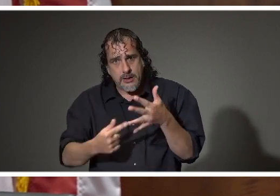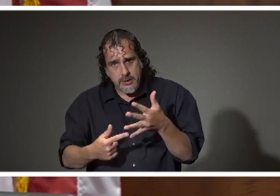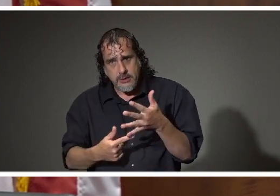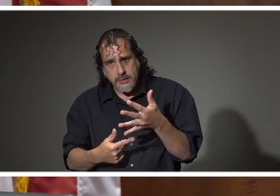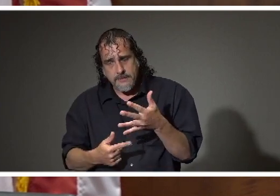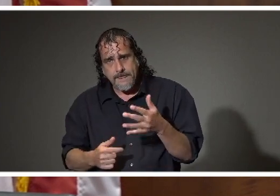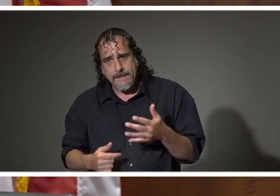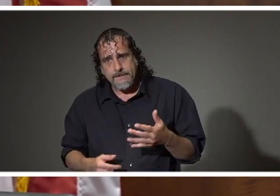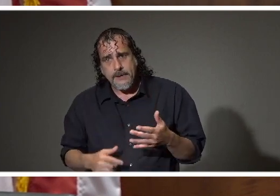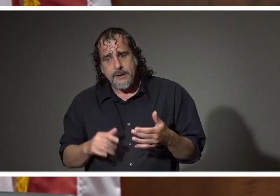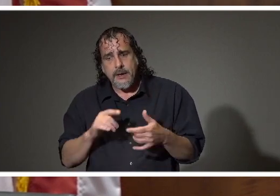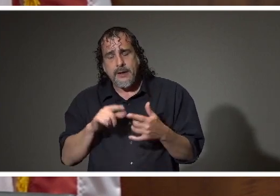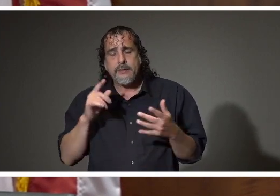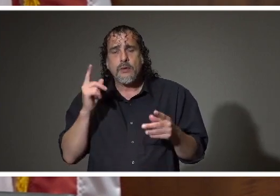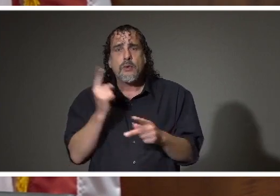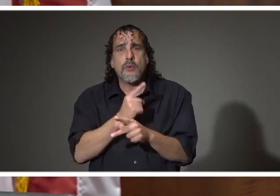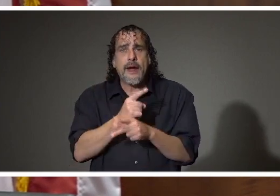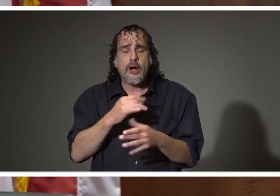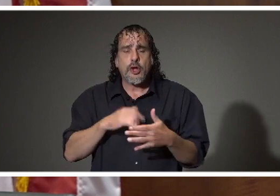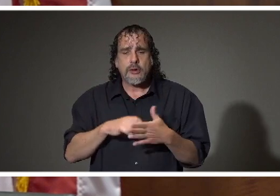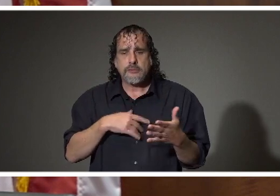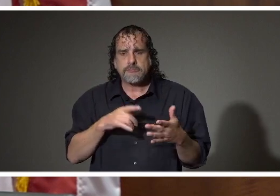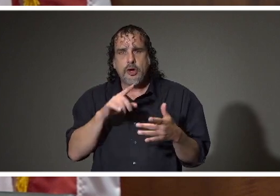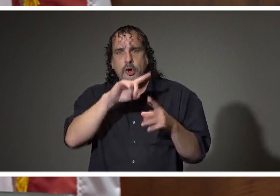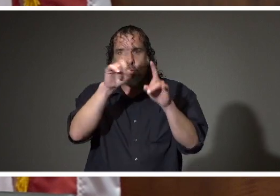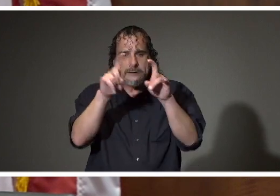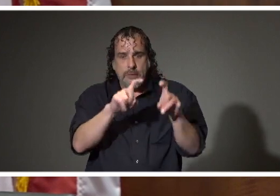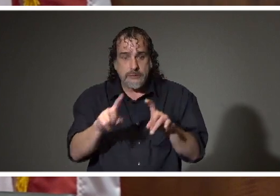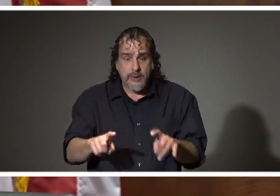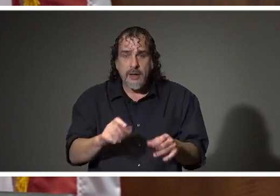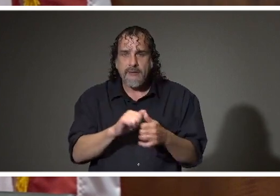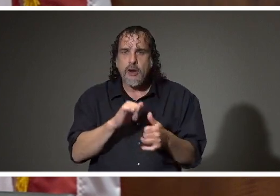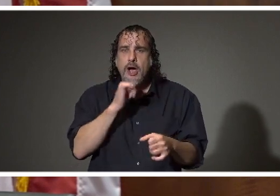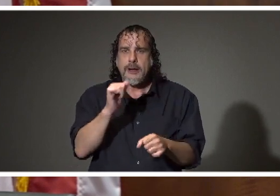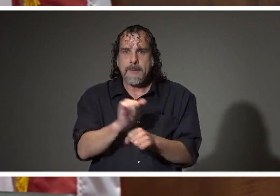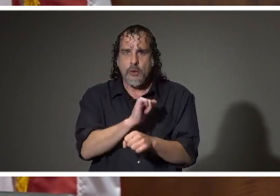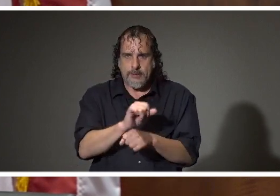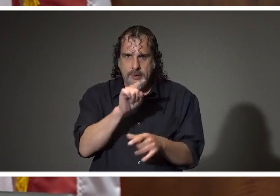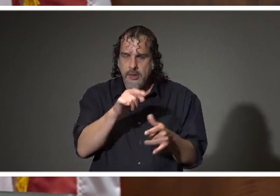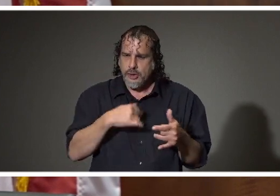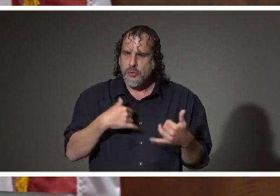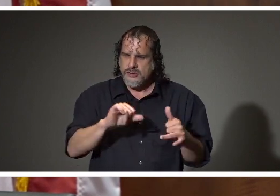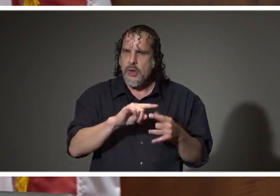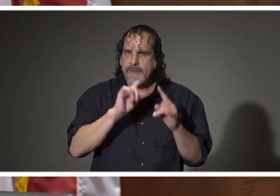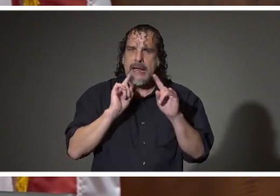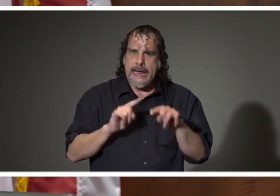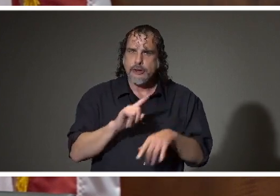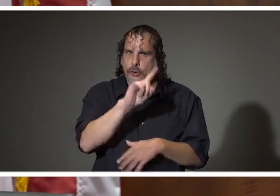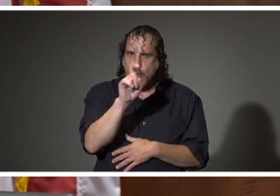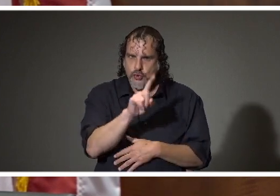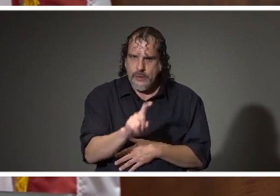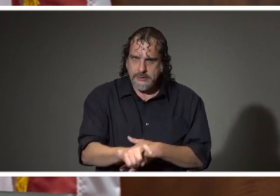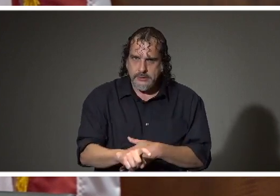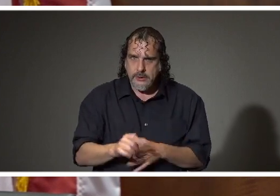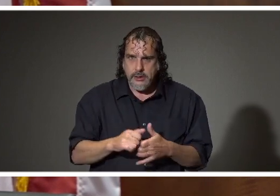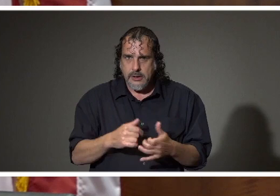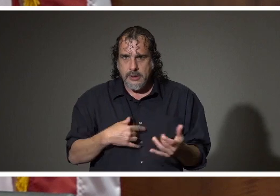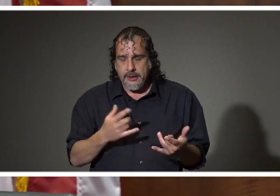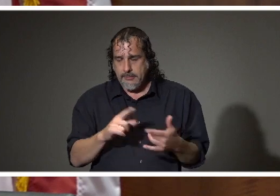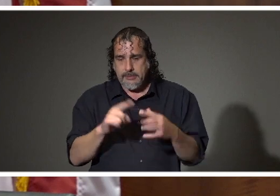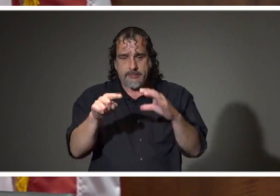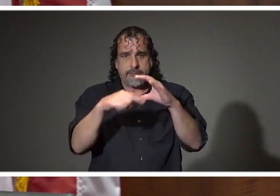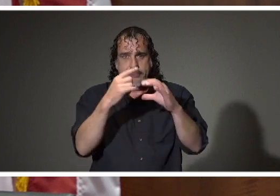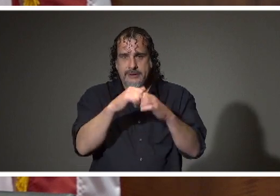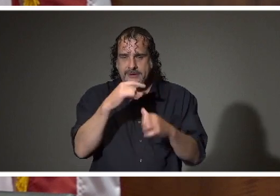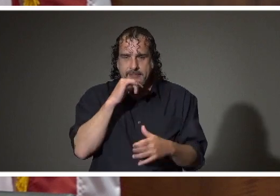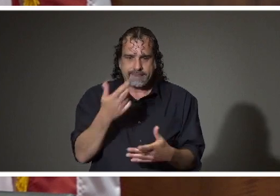regular eligibility questions for unemployment insurance, the regular program, and you may even get correspondence that says you